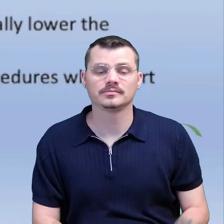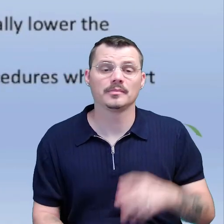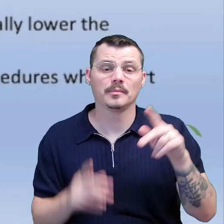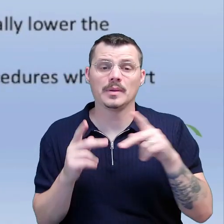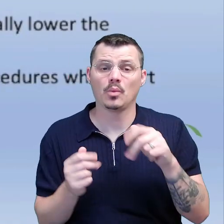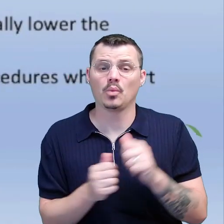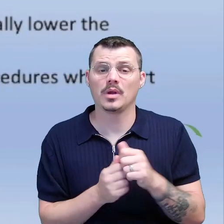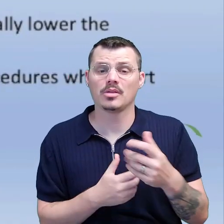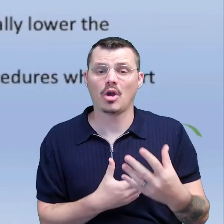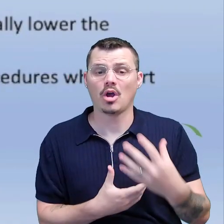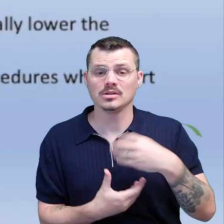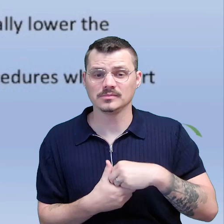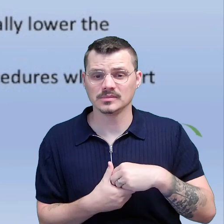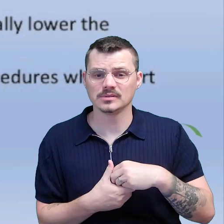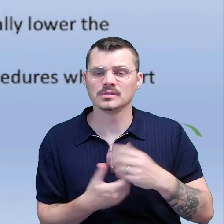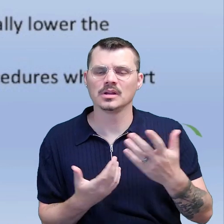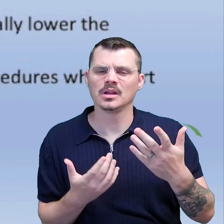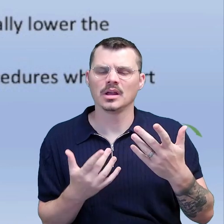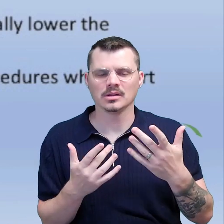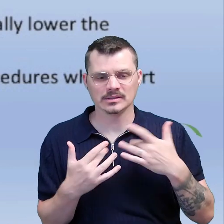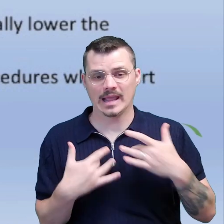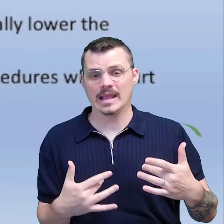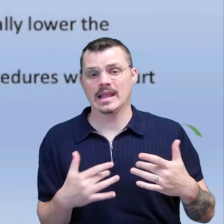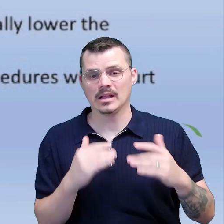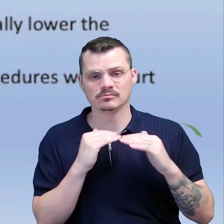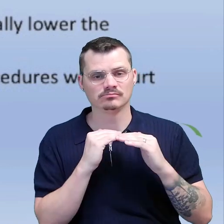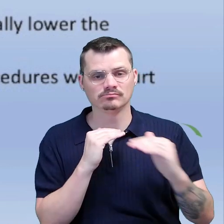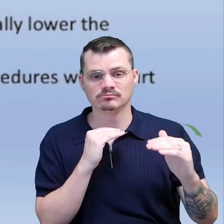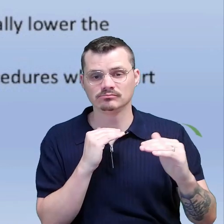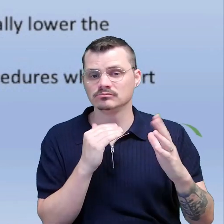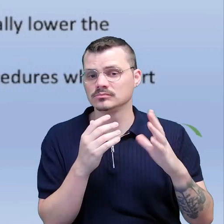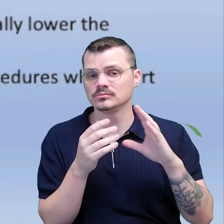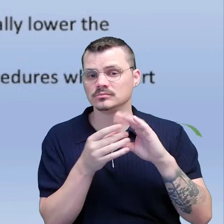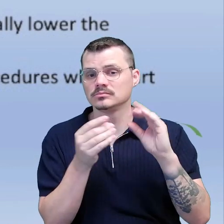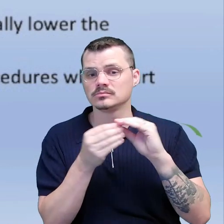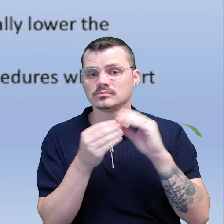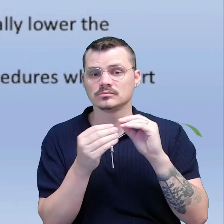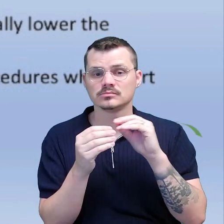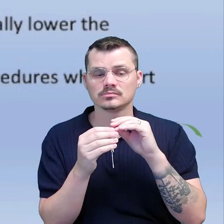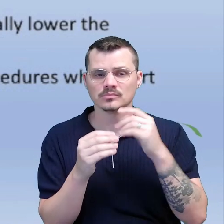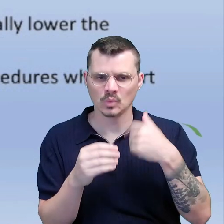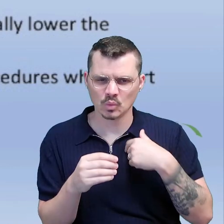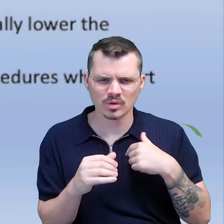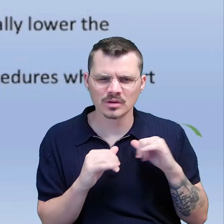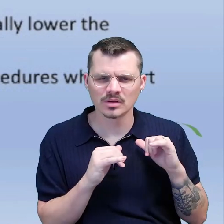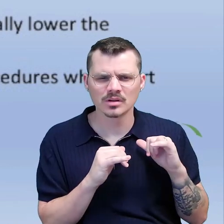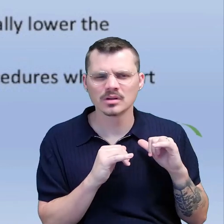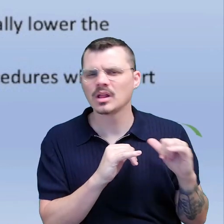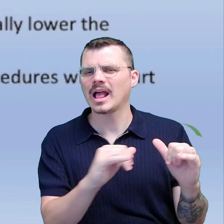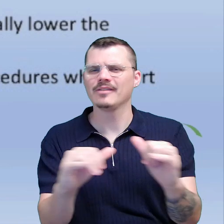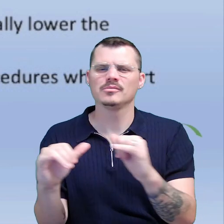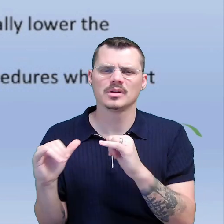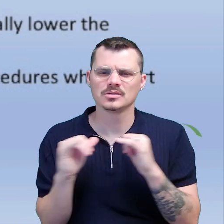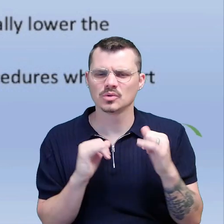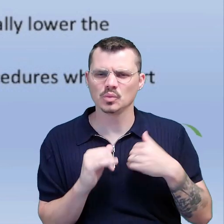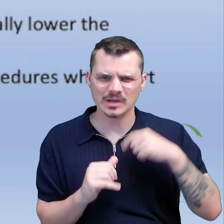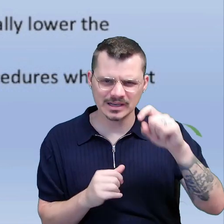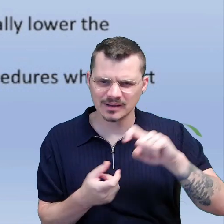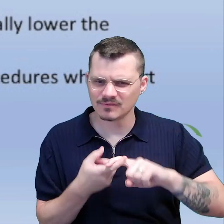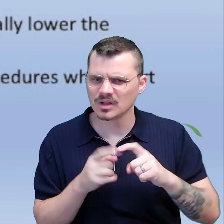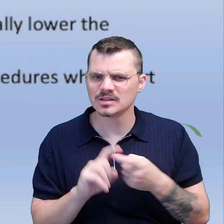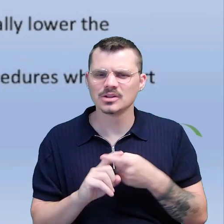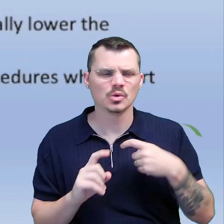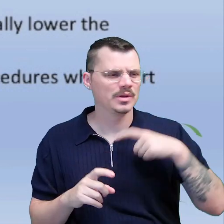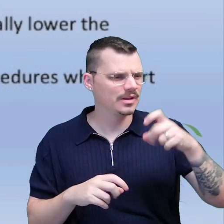People with autism very, very consistently report that, hey, we're just like everybody else. We need friends, we